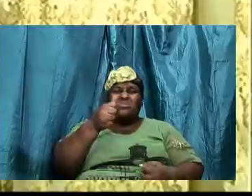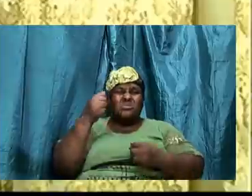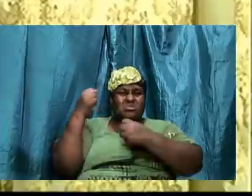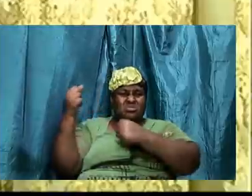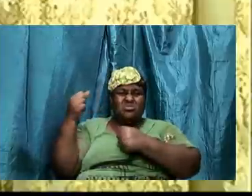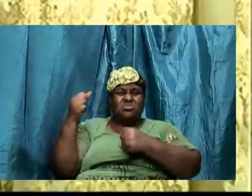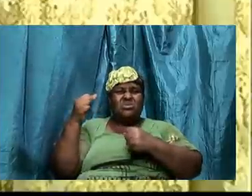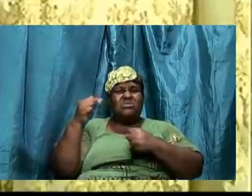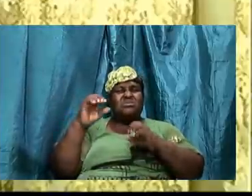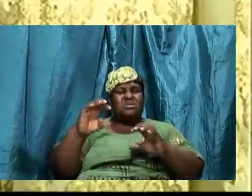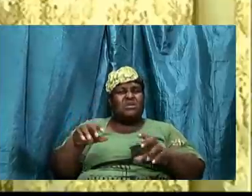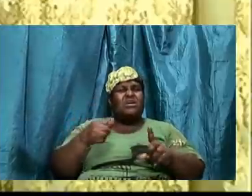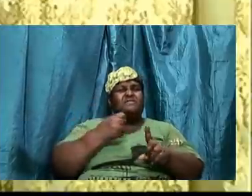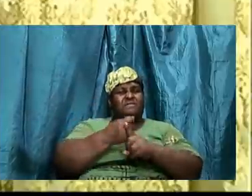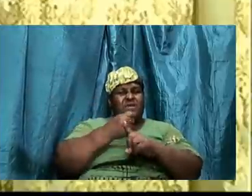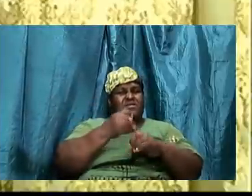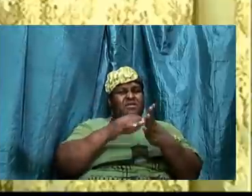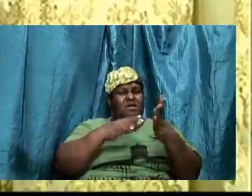stand up with the adversary.